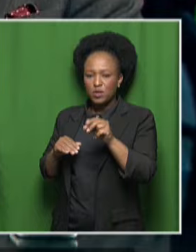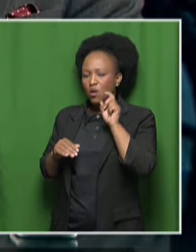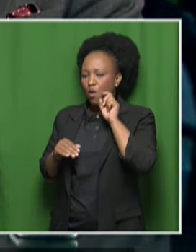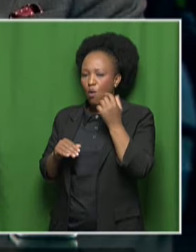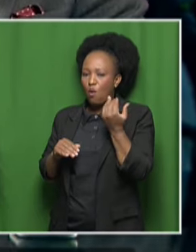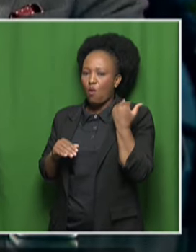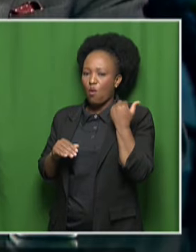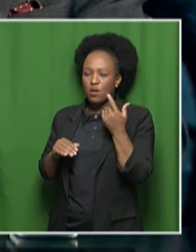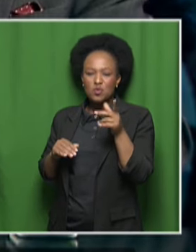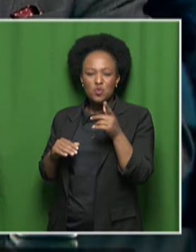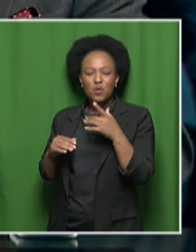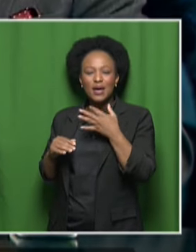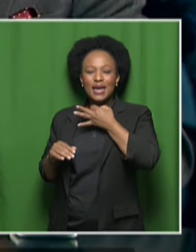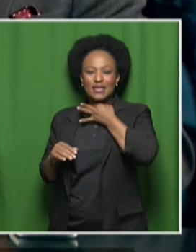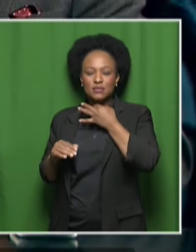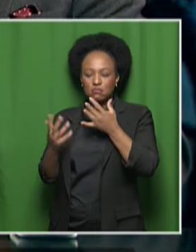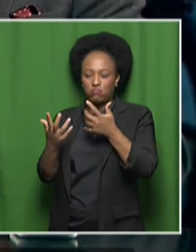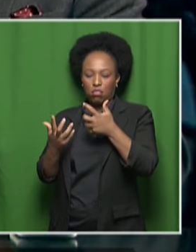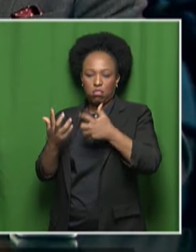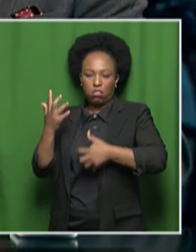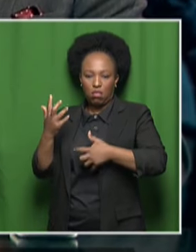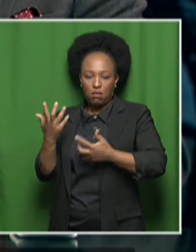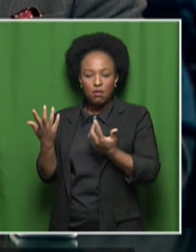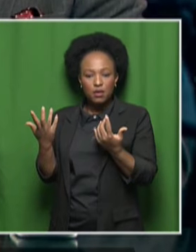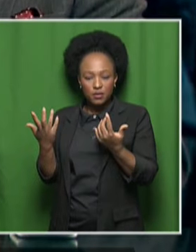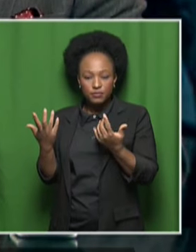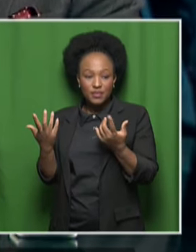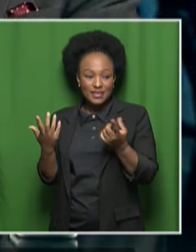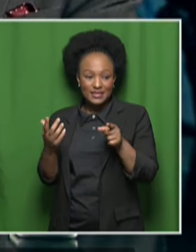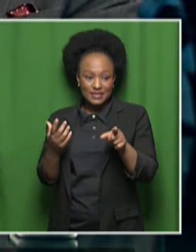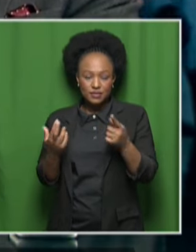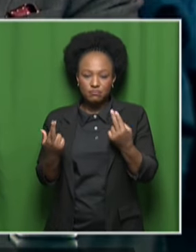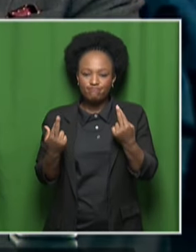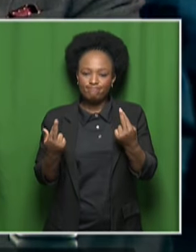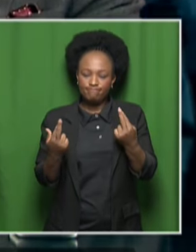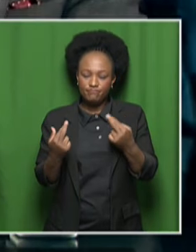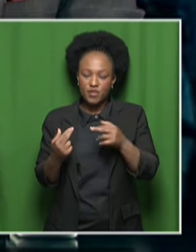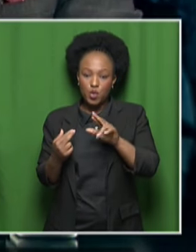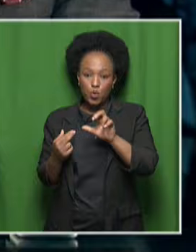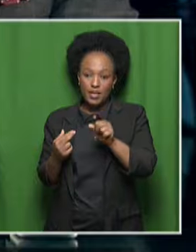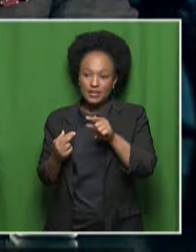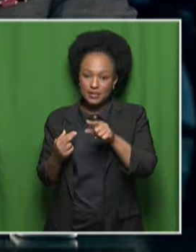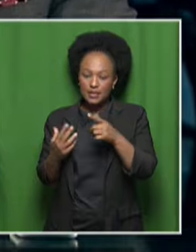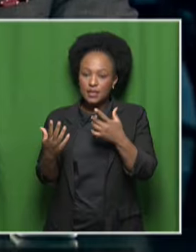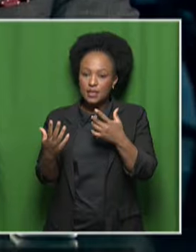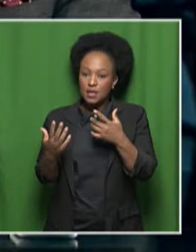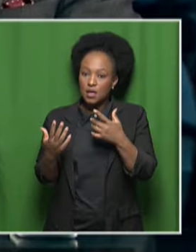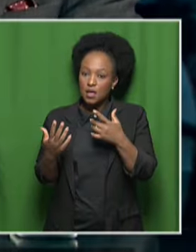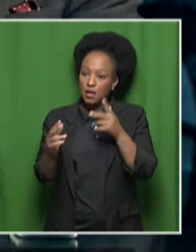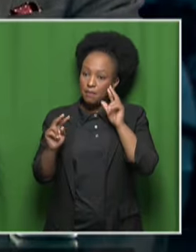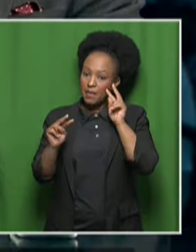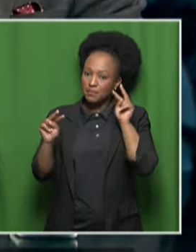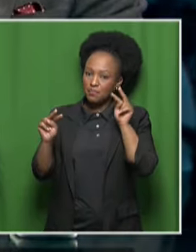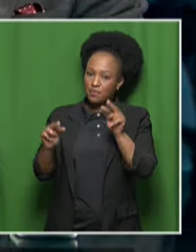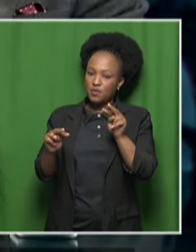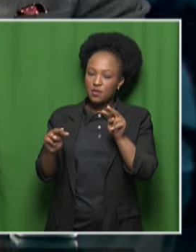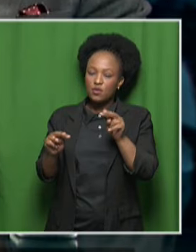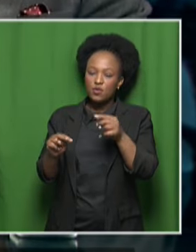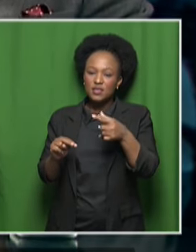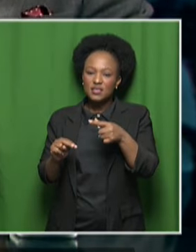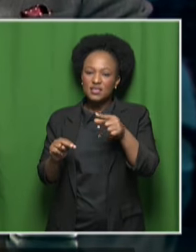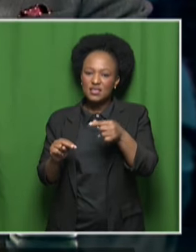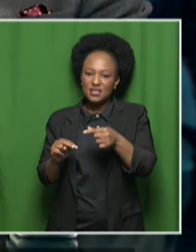risk becoming irrelevant. And she talks about how she hopes that were the United States to then assert that perspective, that the rest of the